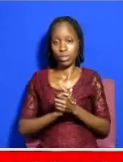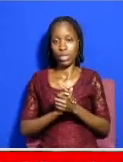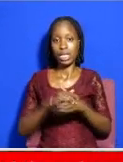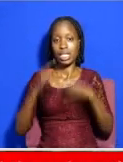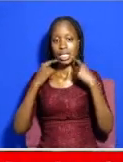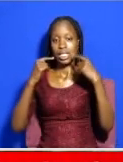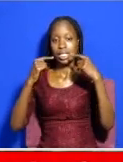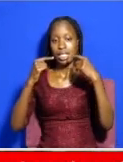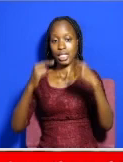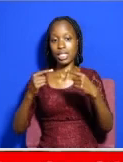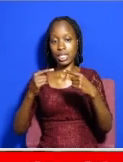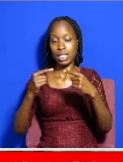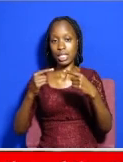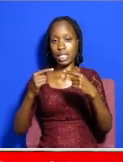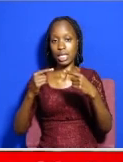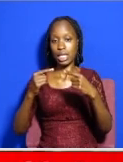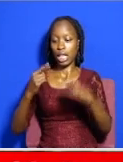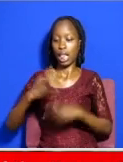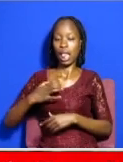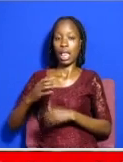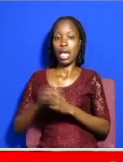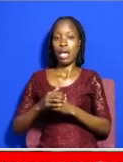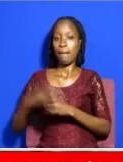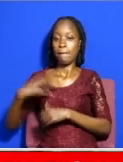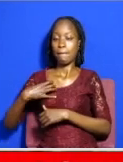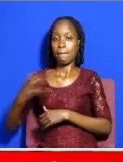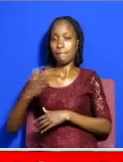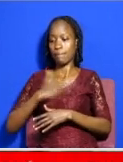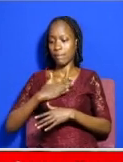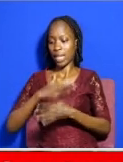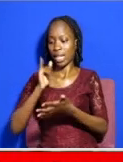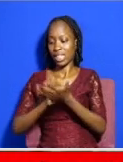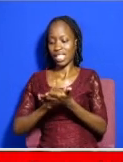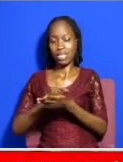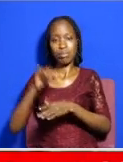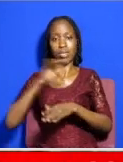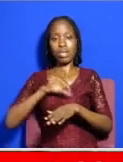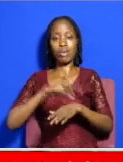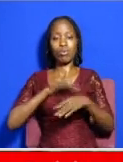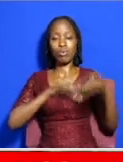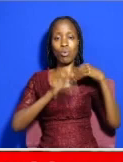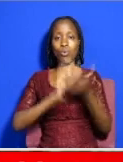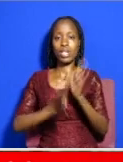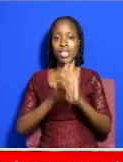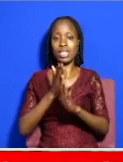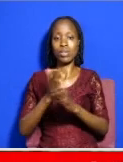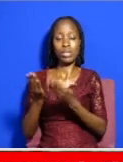declared my hard earned wealth proceeds of crime without giving me an opportunity to be